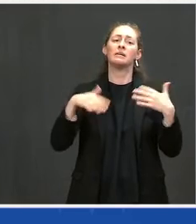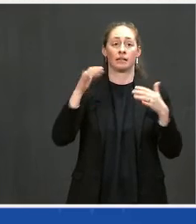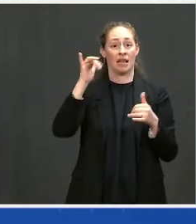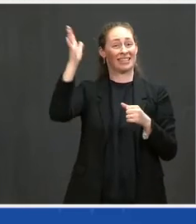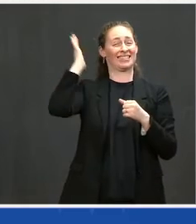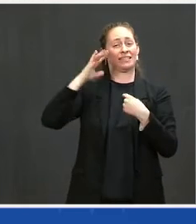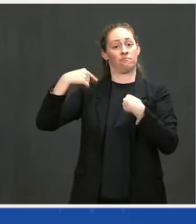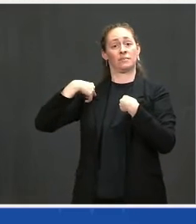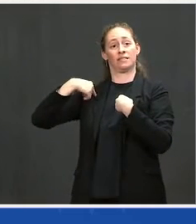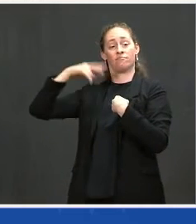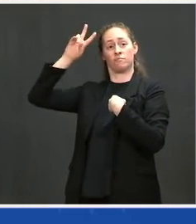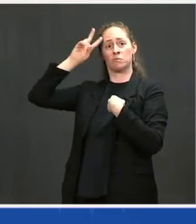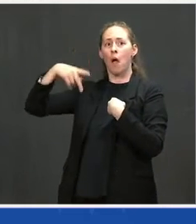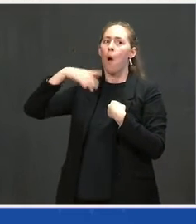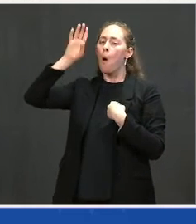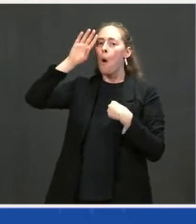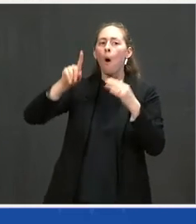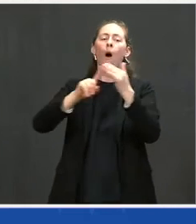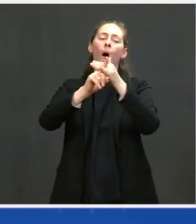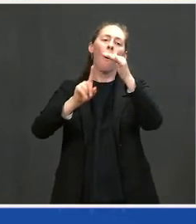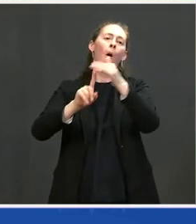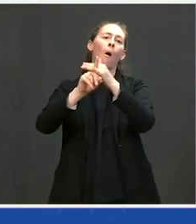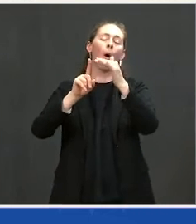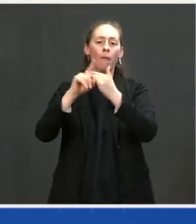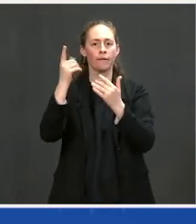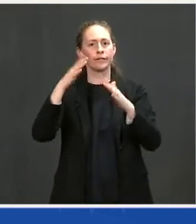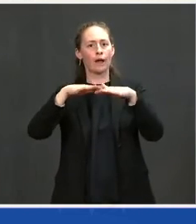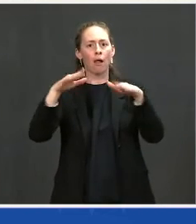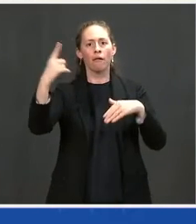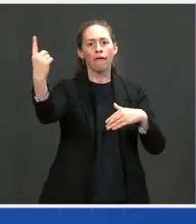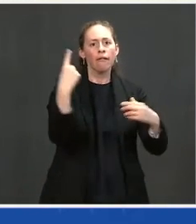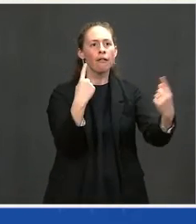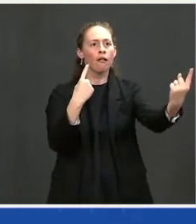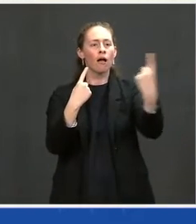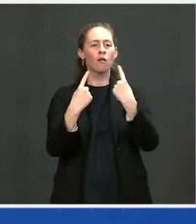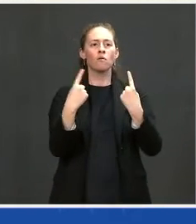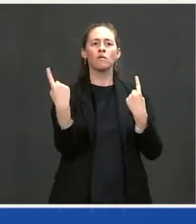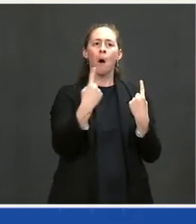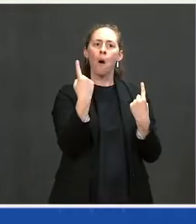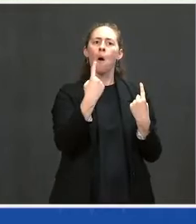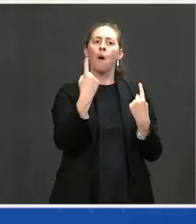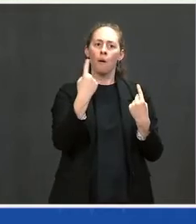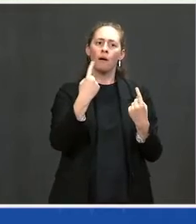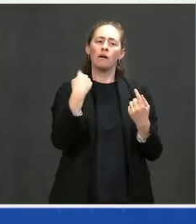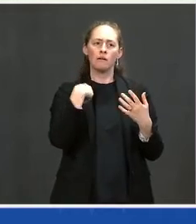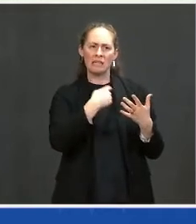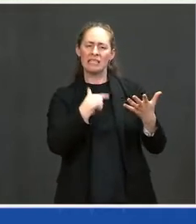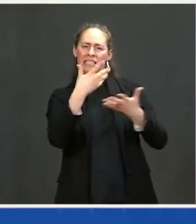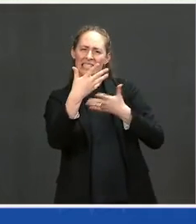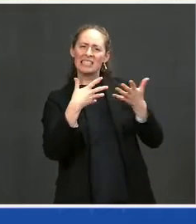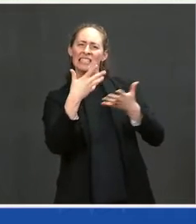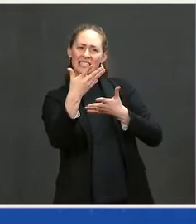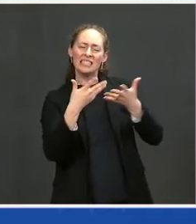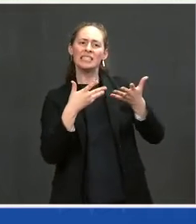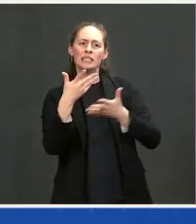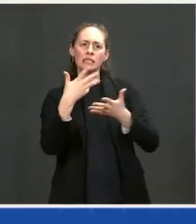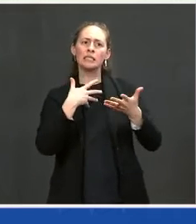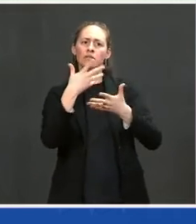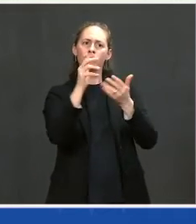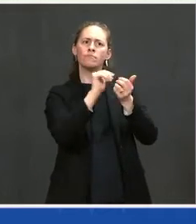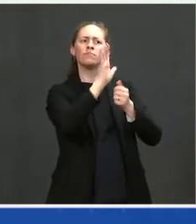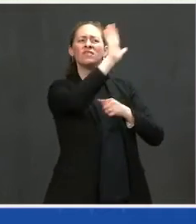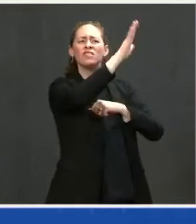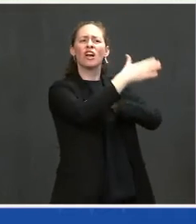unaccompanied children, I was able to get it slowed up significantly by working with the heads of state of those communities to do things like in one of the